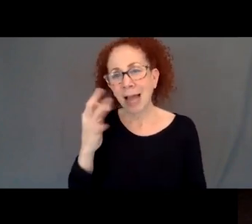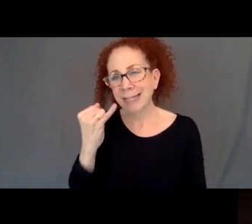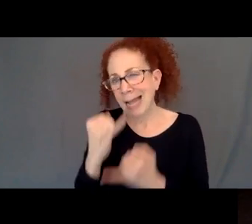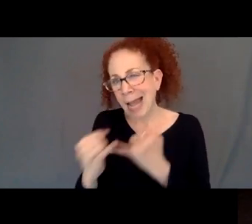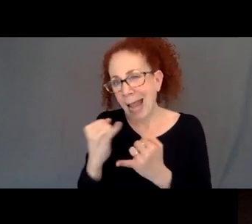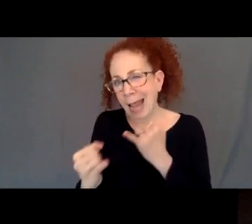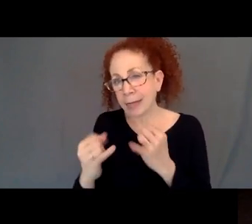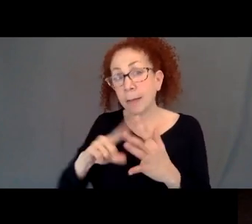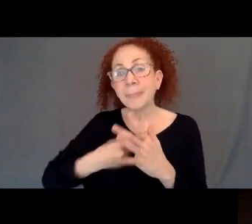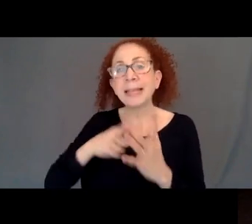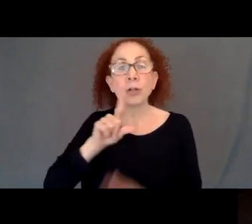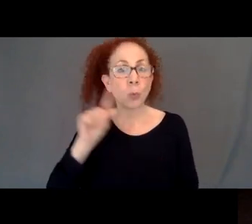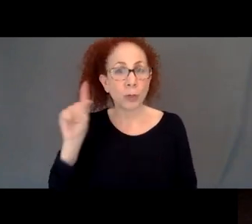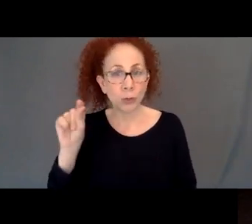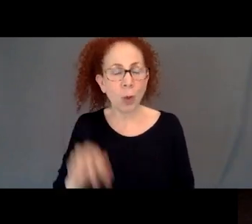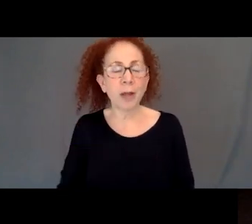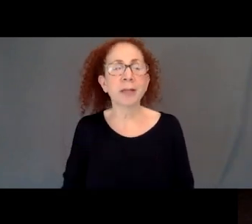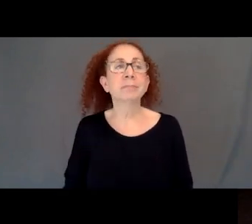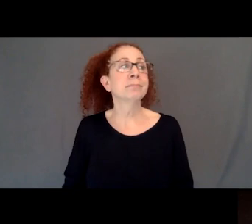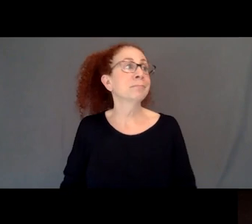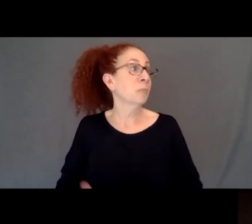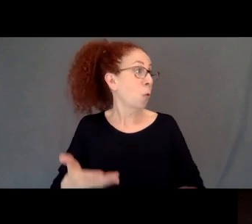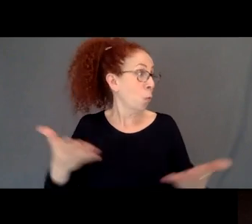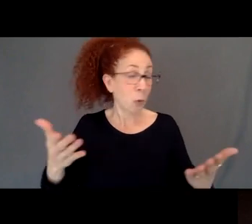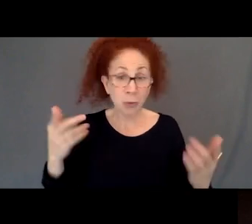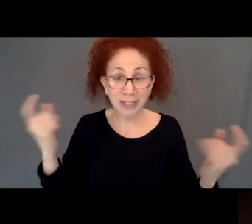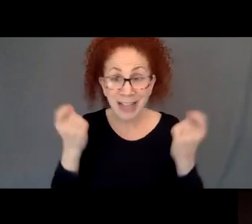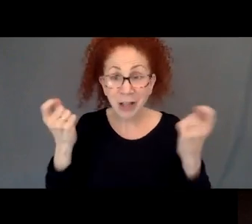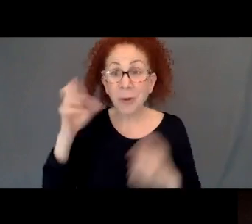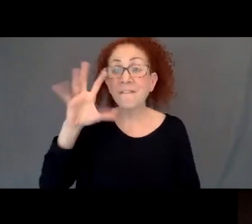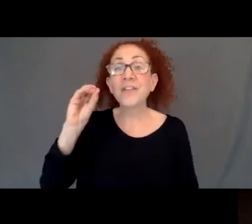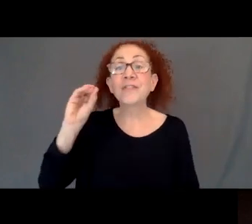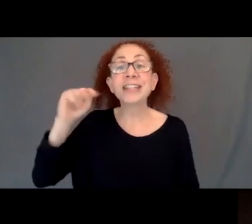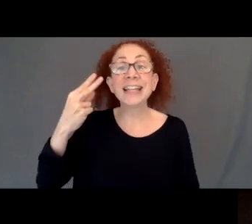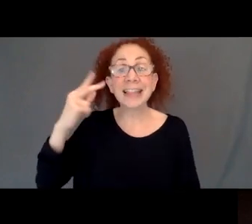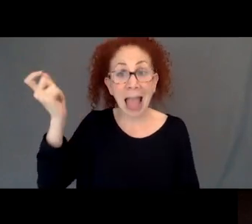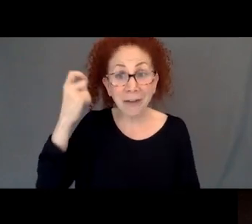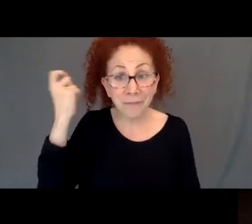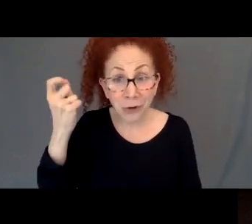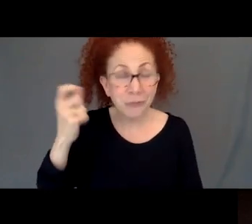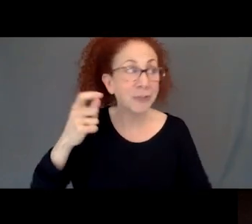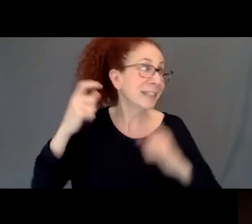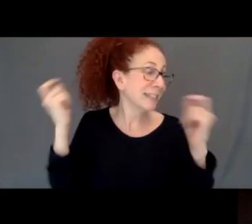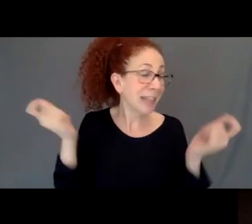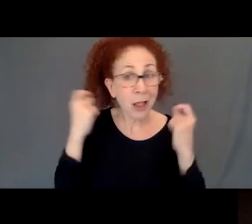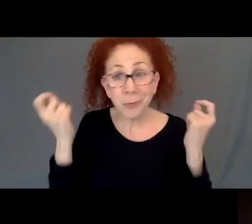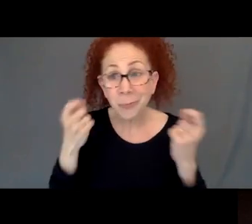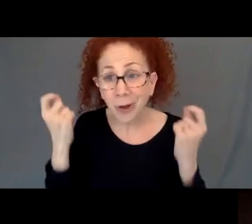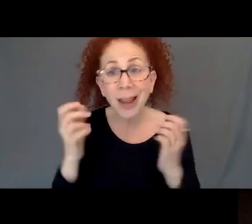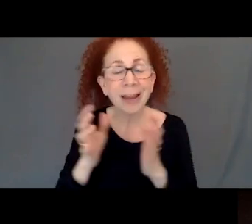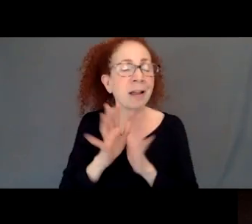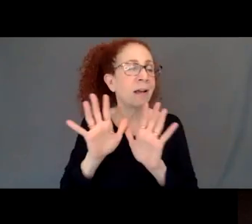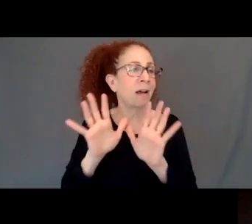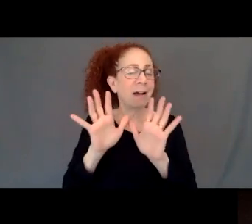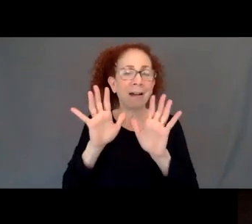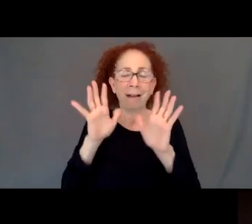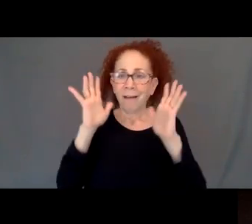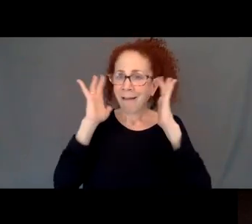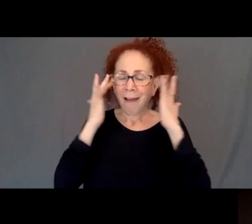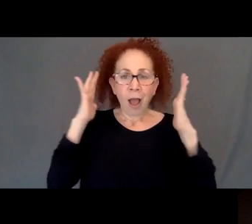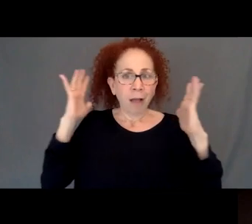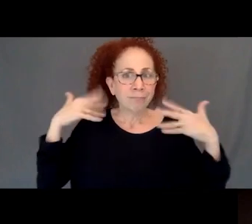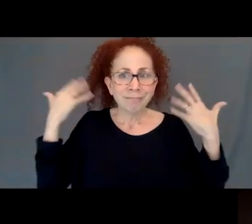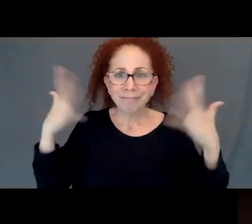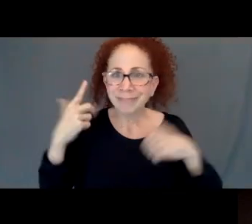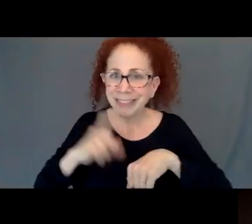to 2020, and we were celebrating our 50th anniversary year, it was